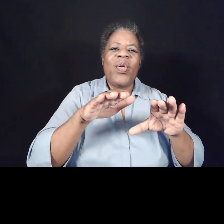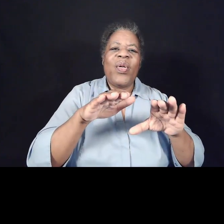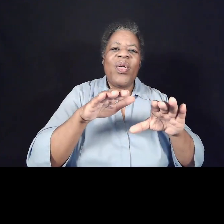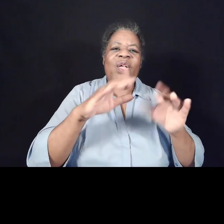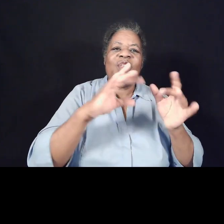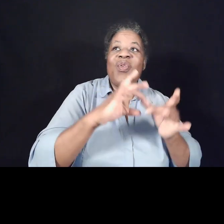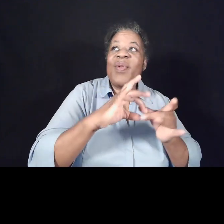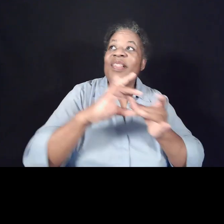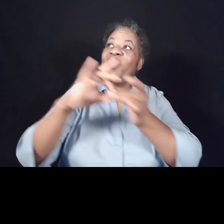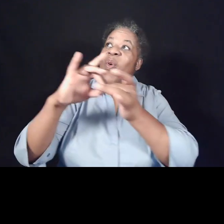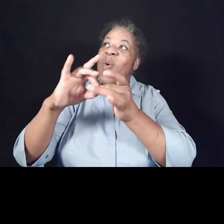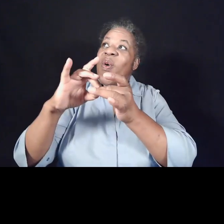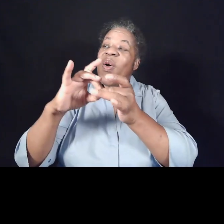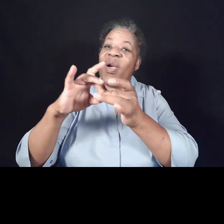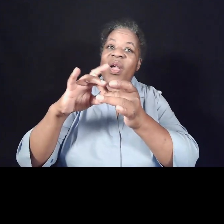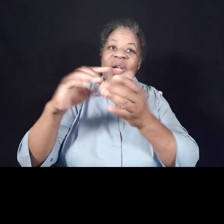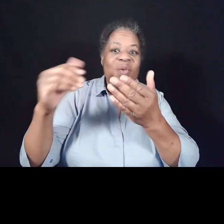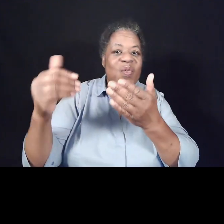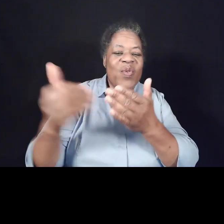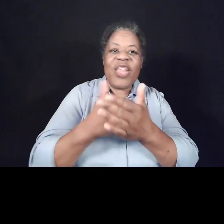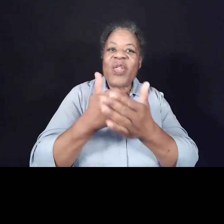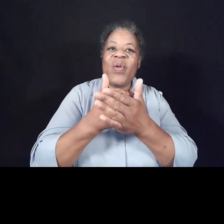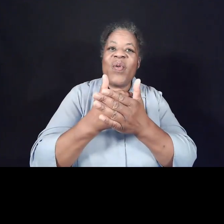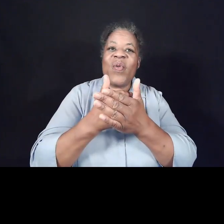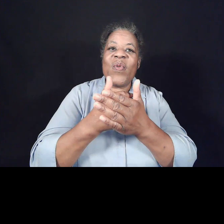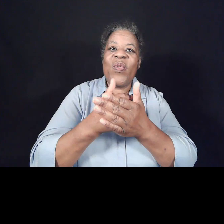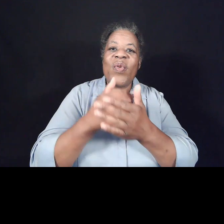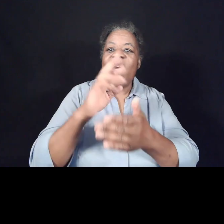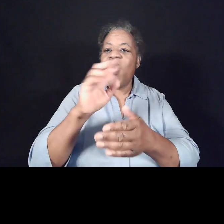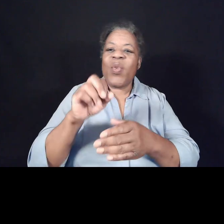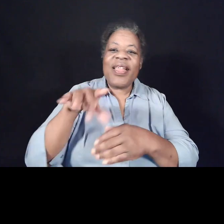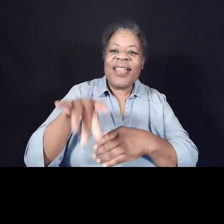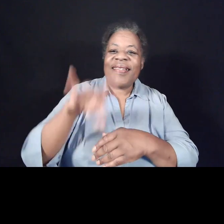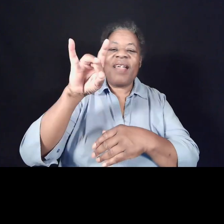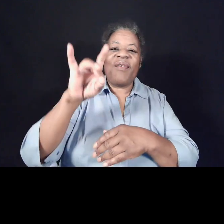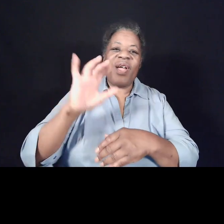renew, or rediscover our life with God.